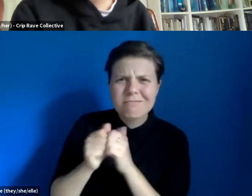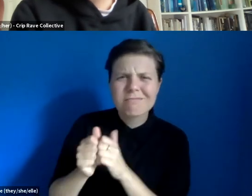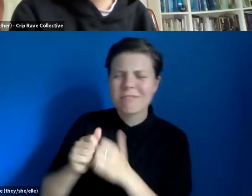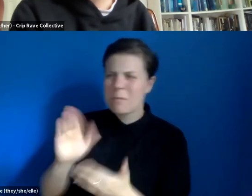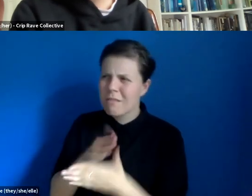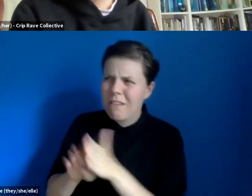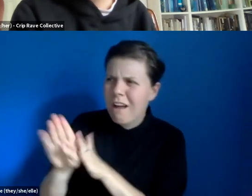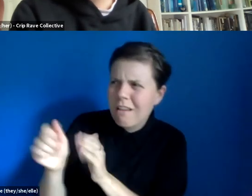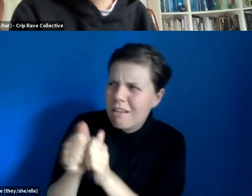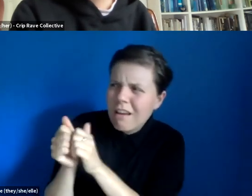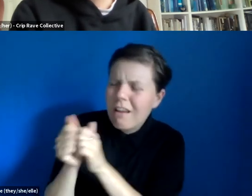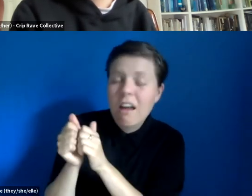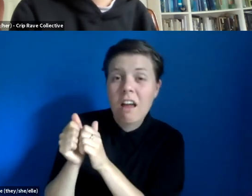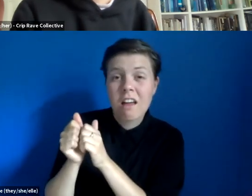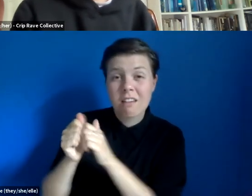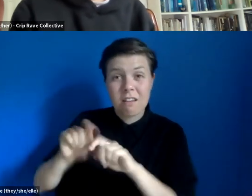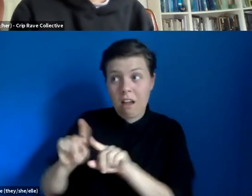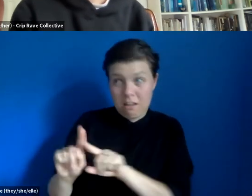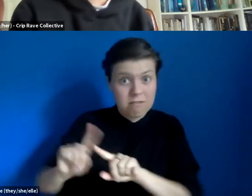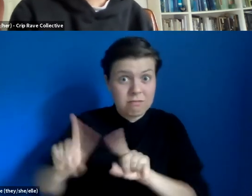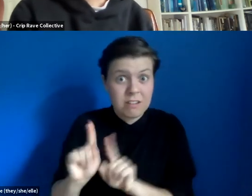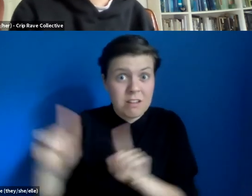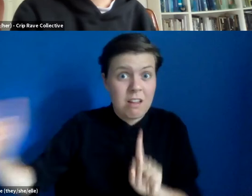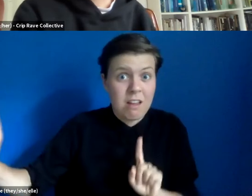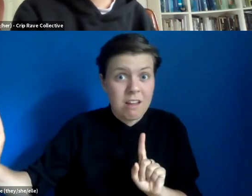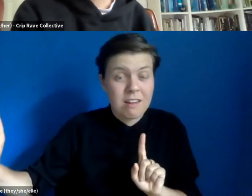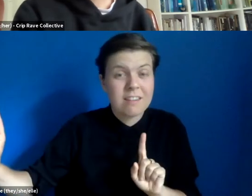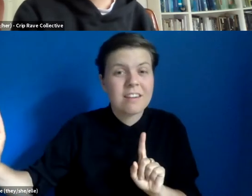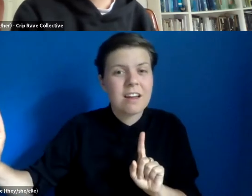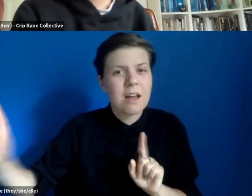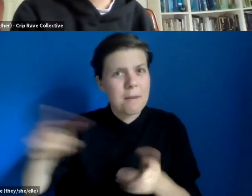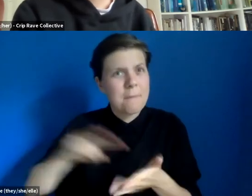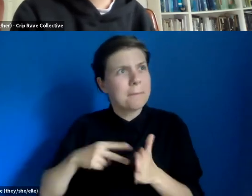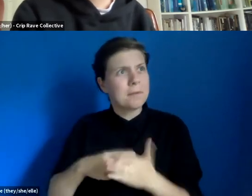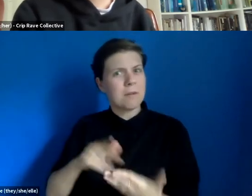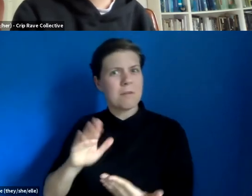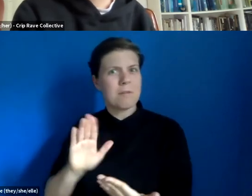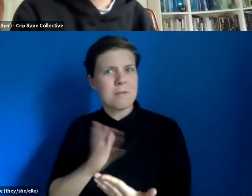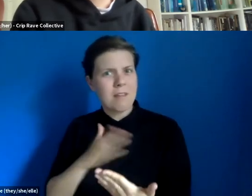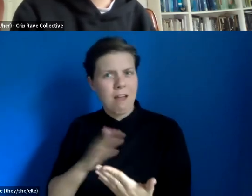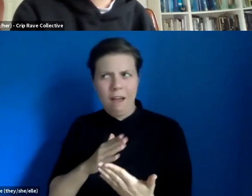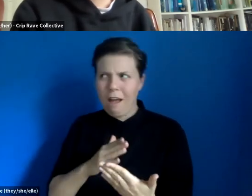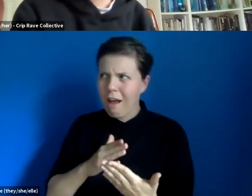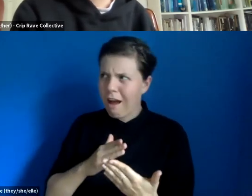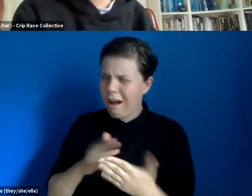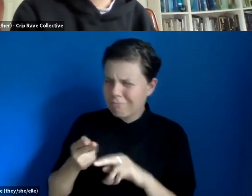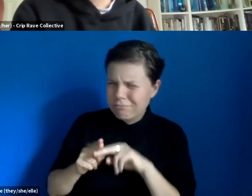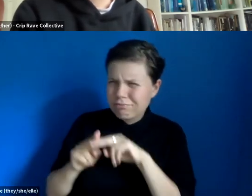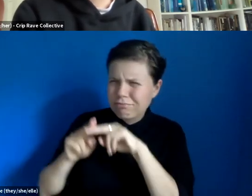started to play music much faster than when we would do these